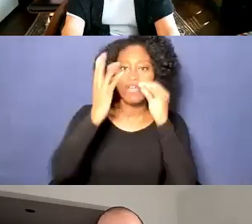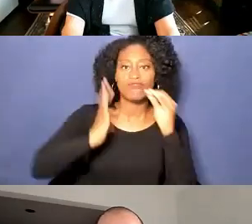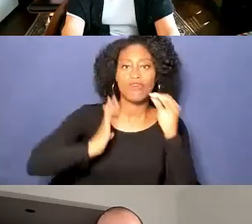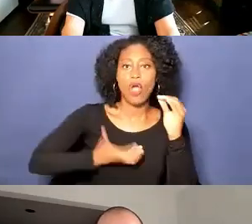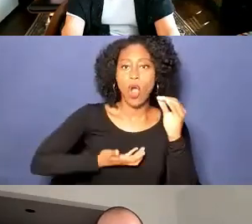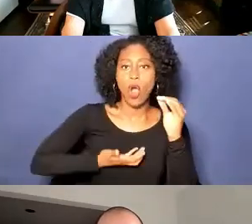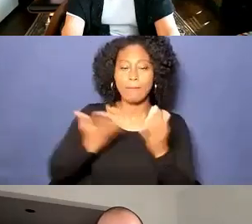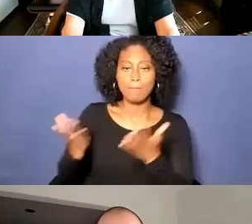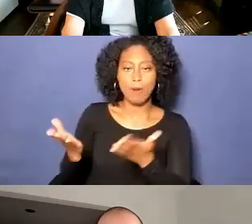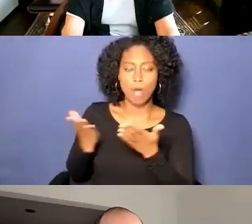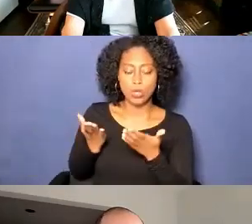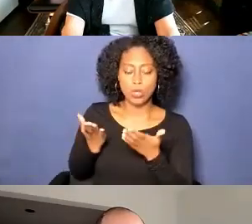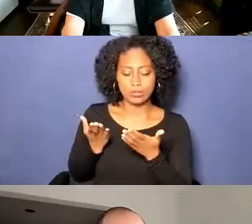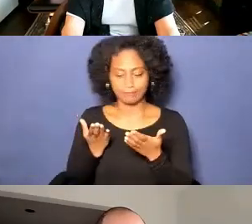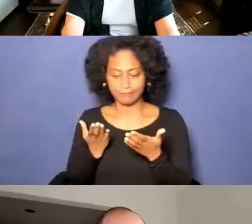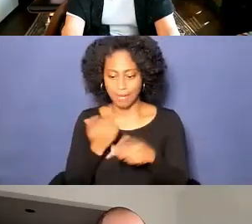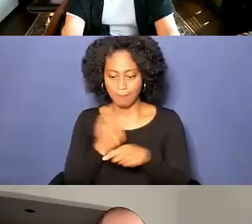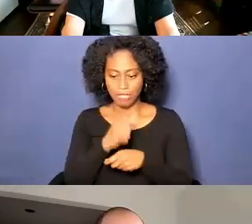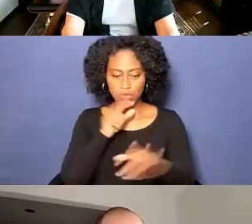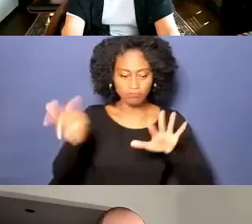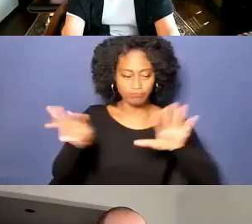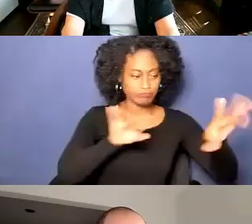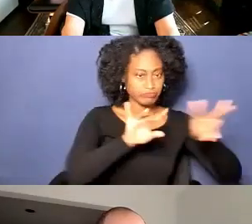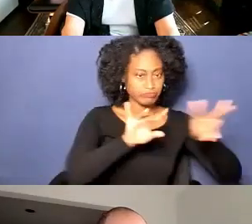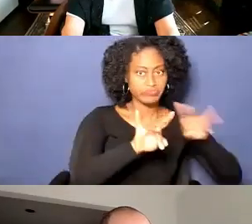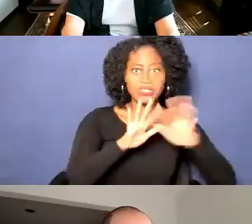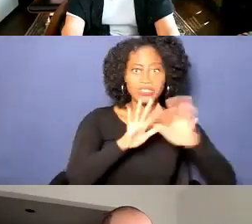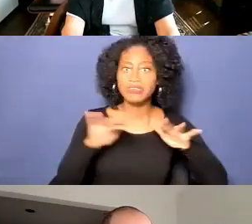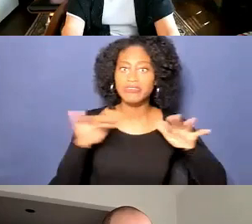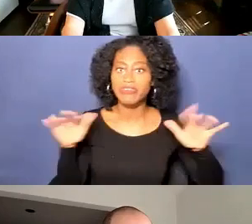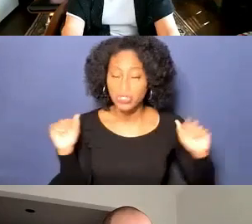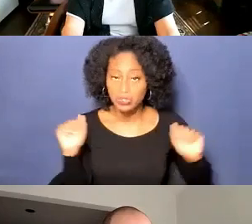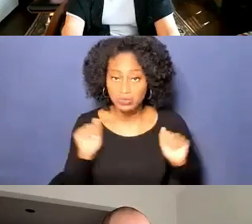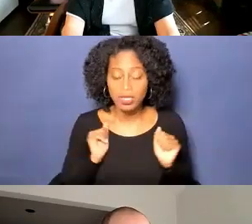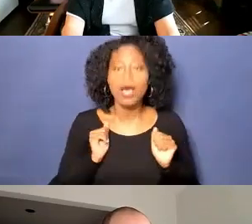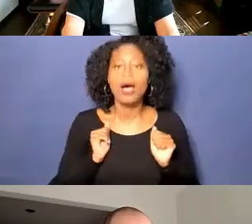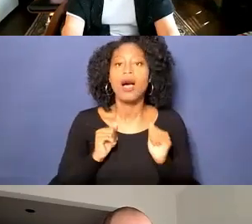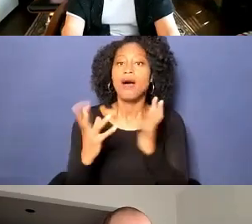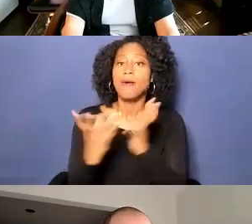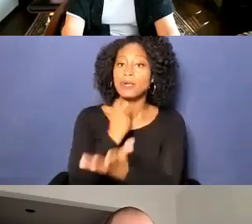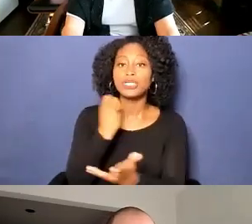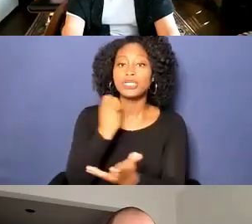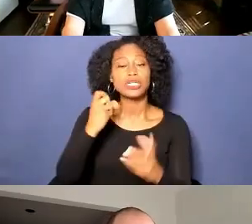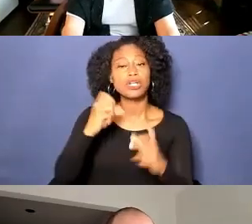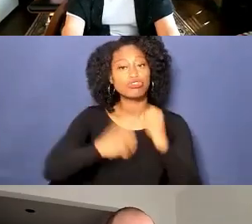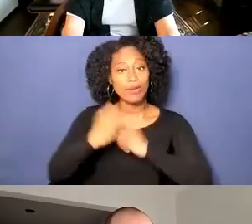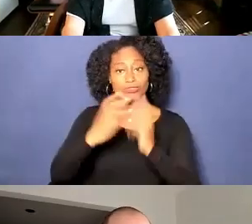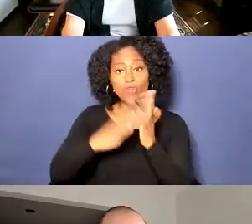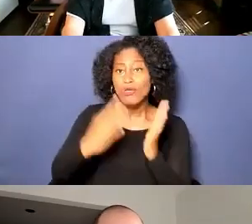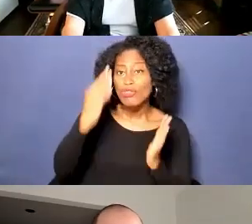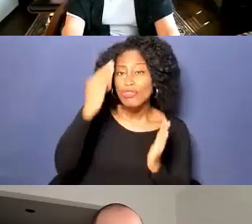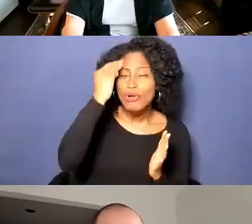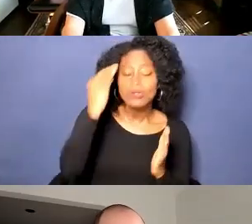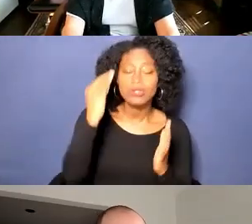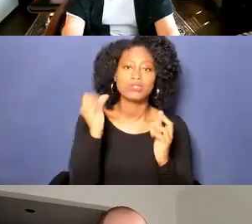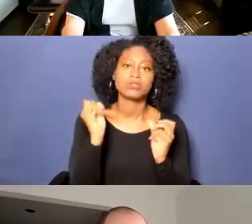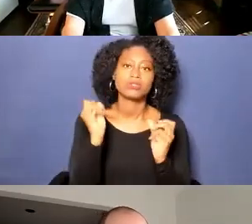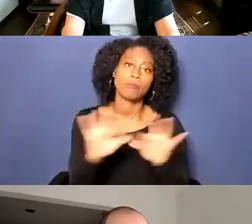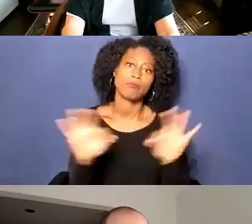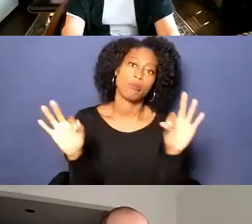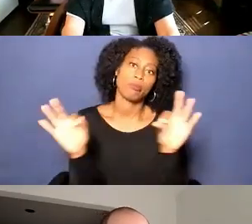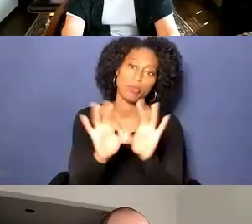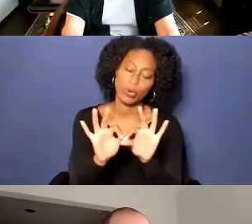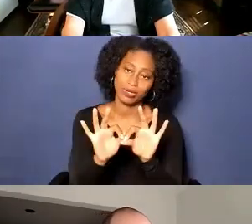So questions about opportunity structures and learning are very important. And for that,